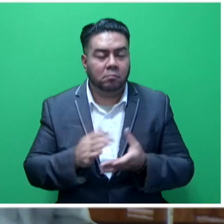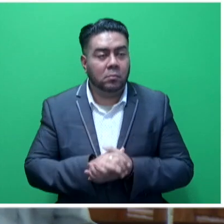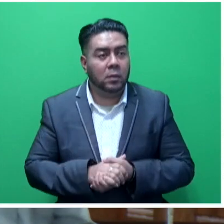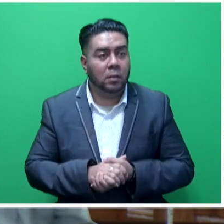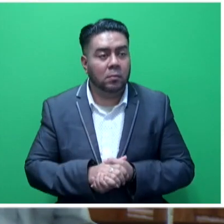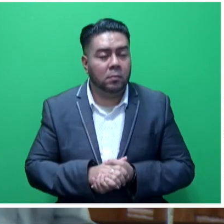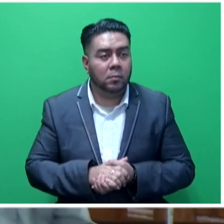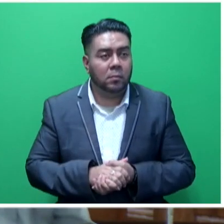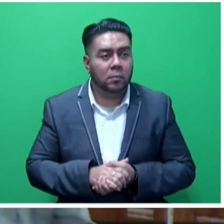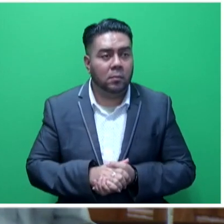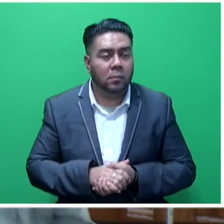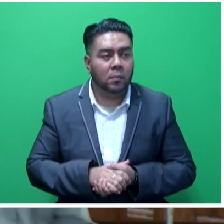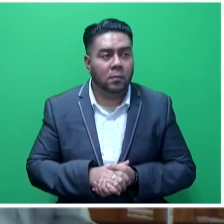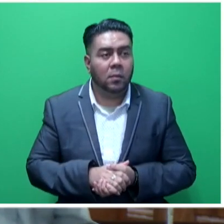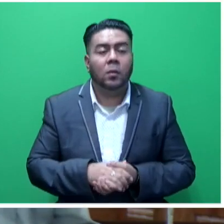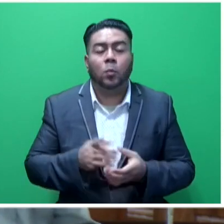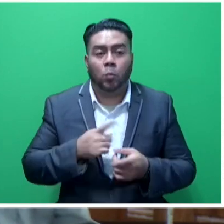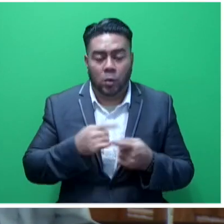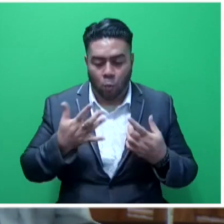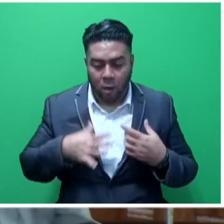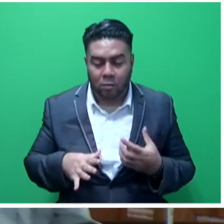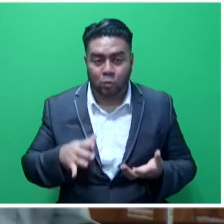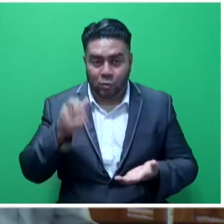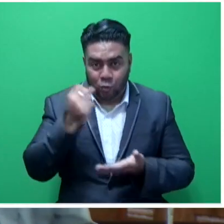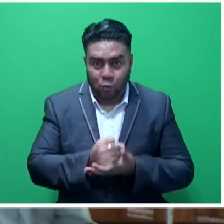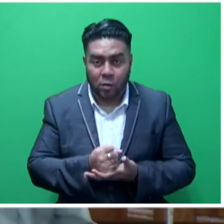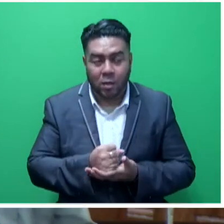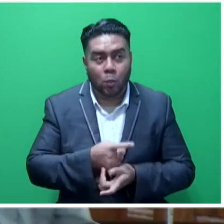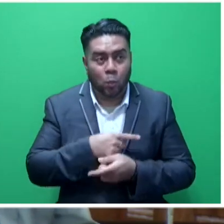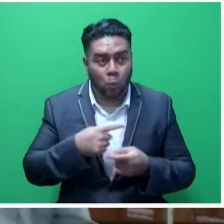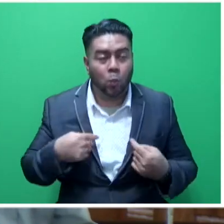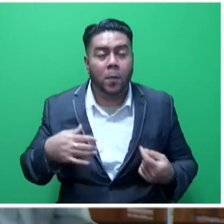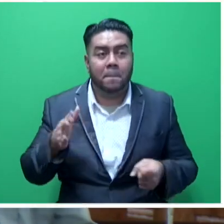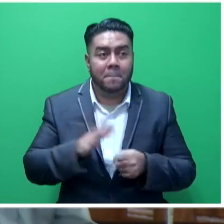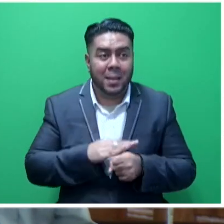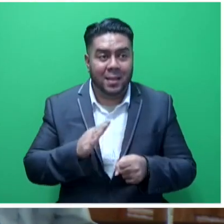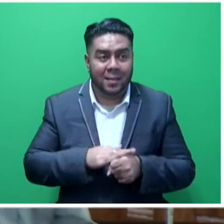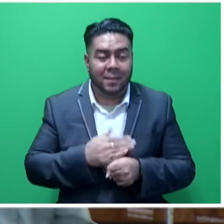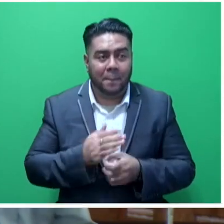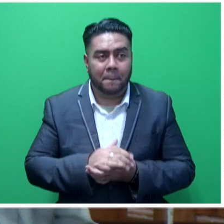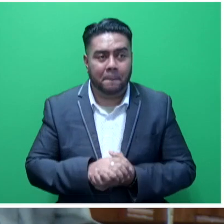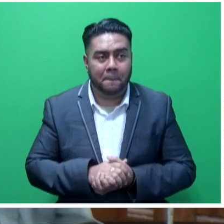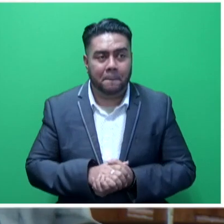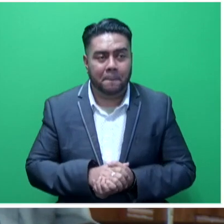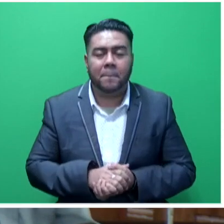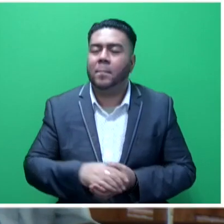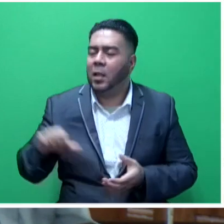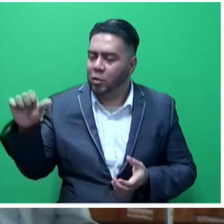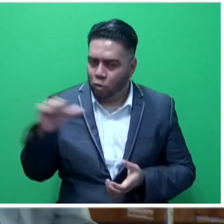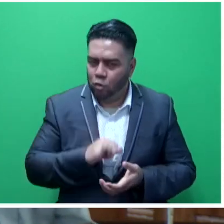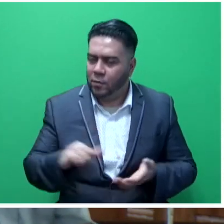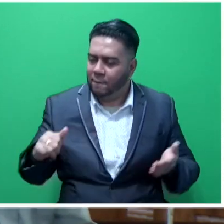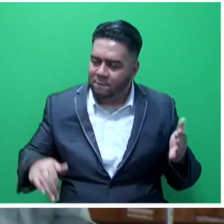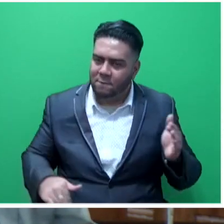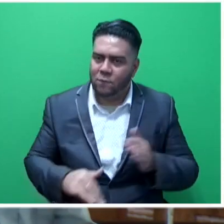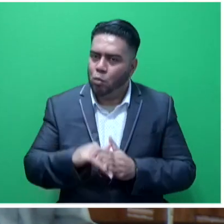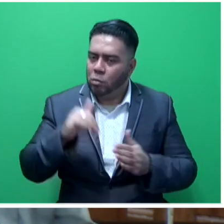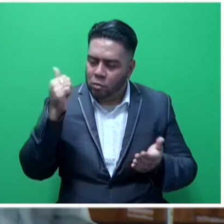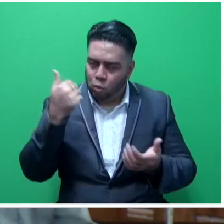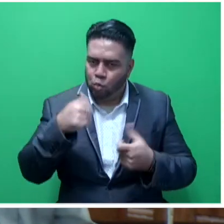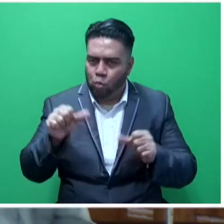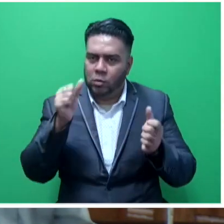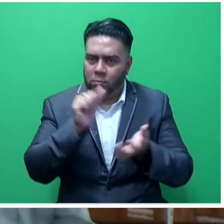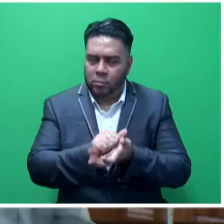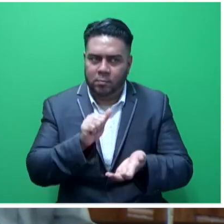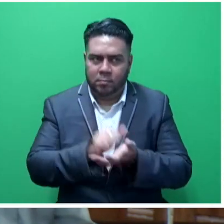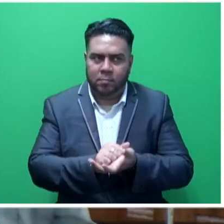basically, we want to ensure that when we make any investment, it should be fully utilized. So